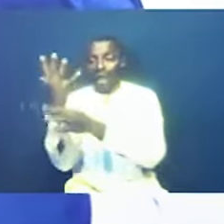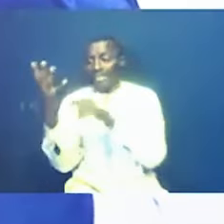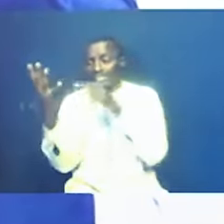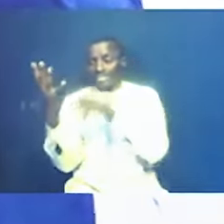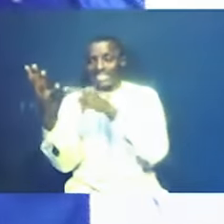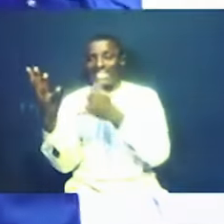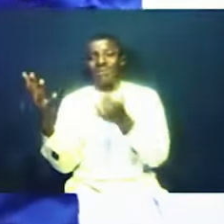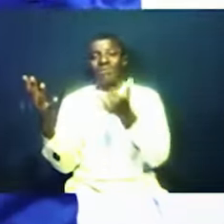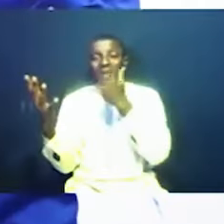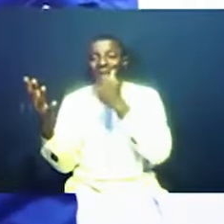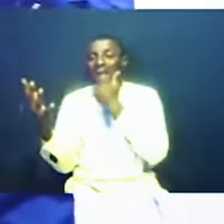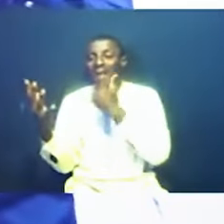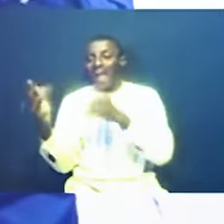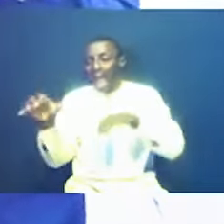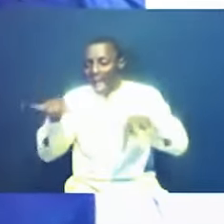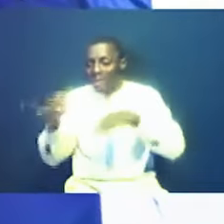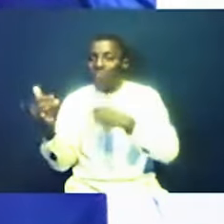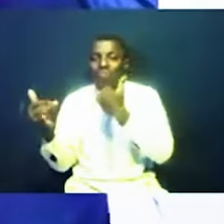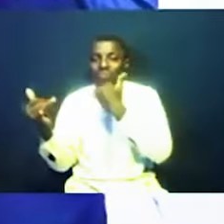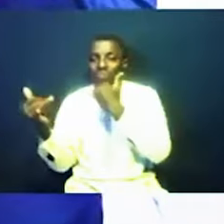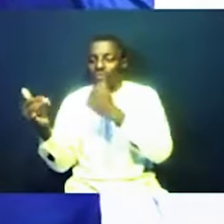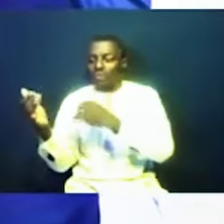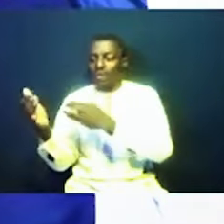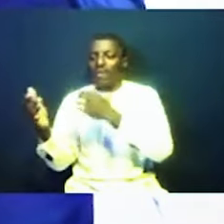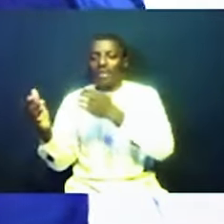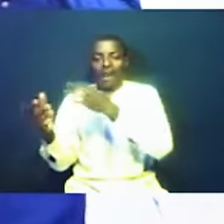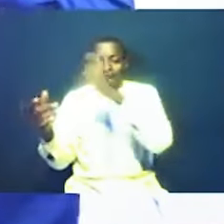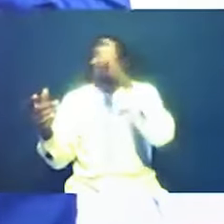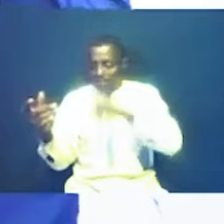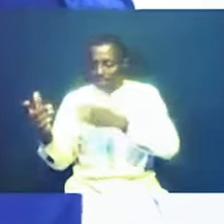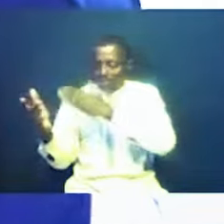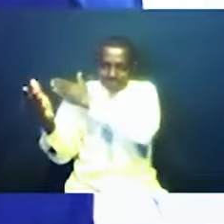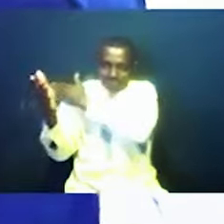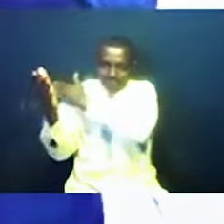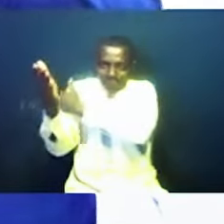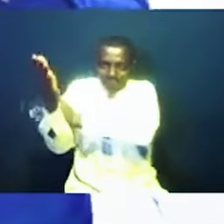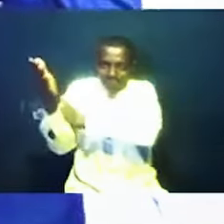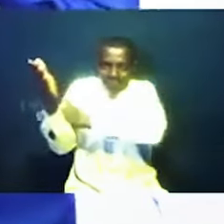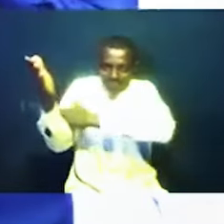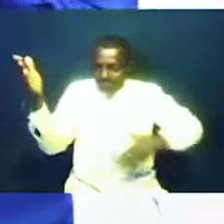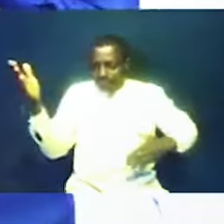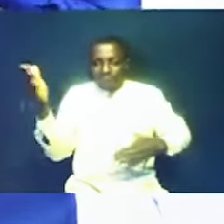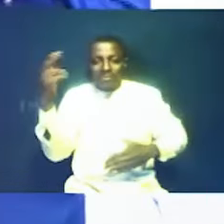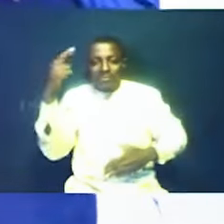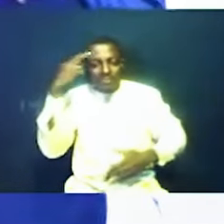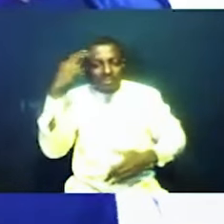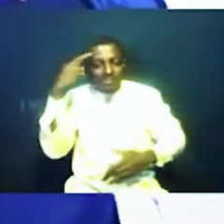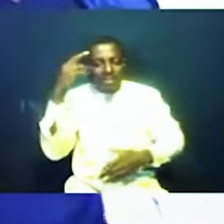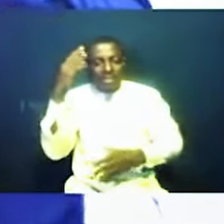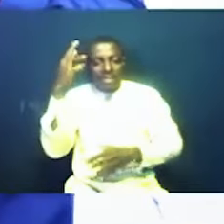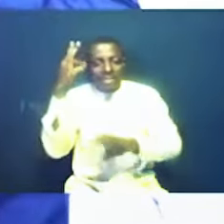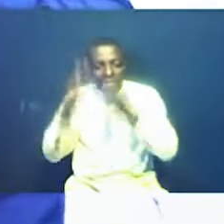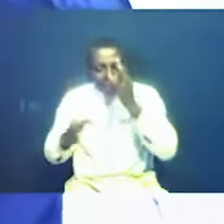group. Don't be afraid to offend them. At all.